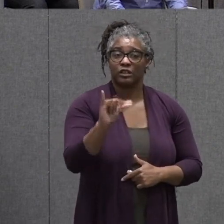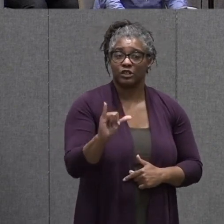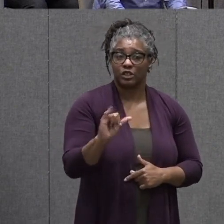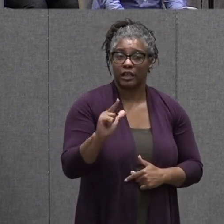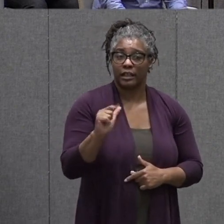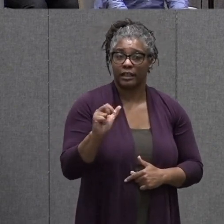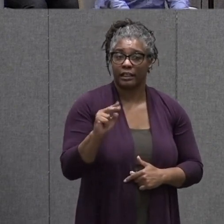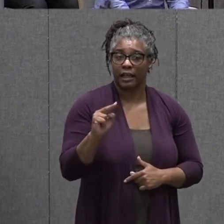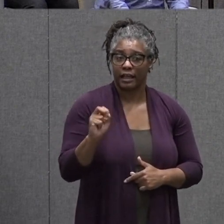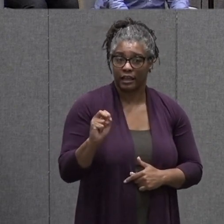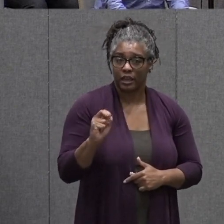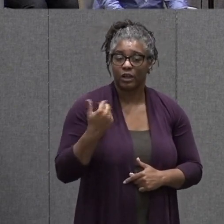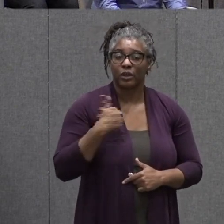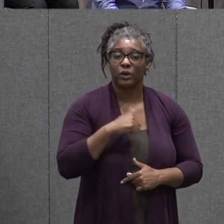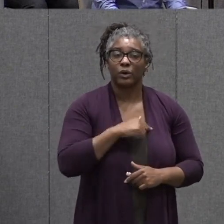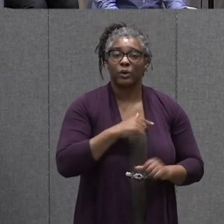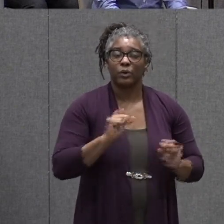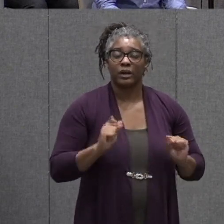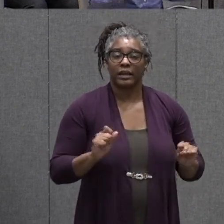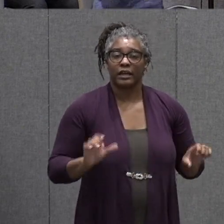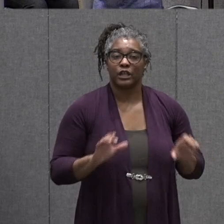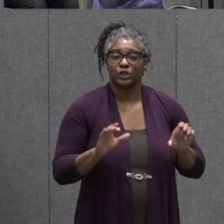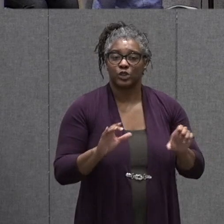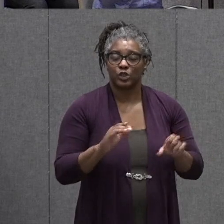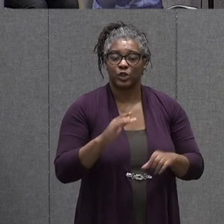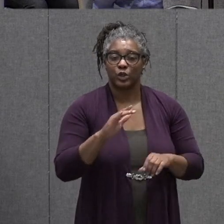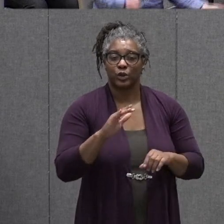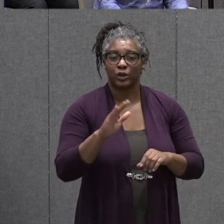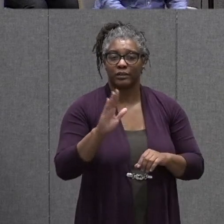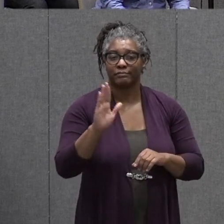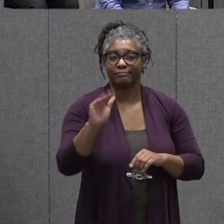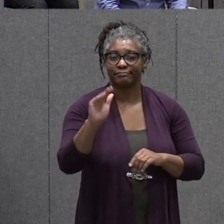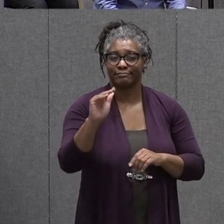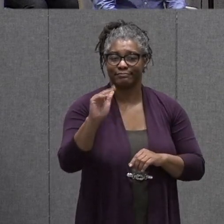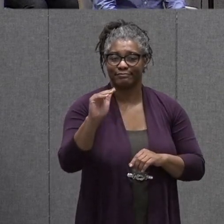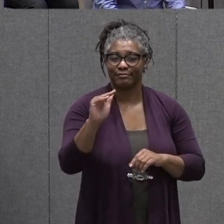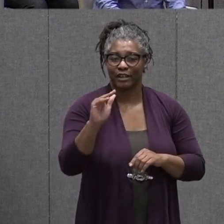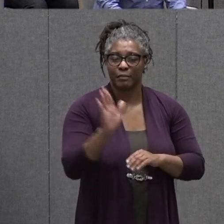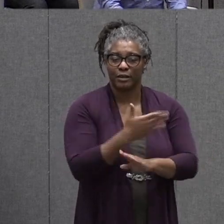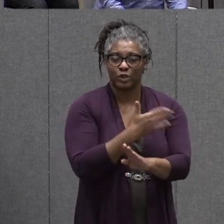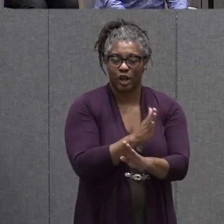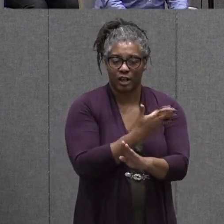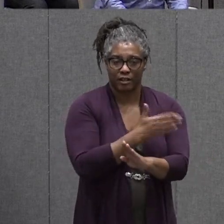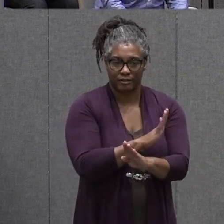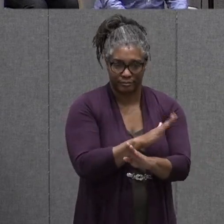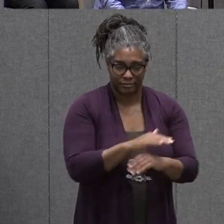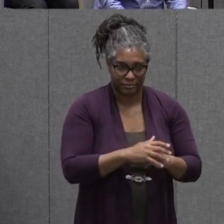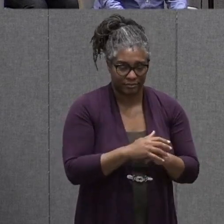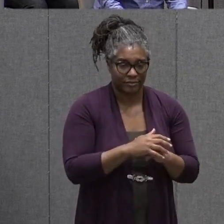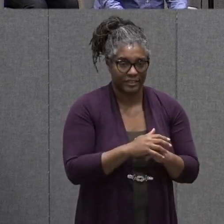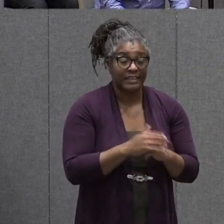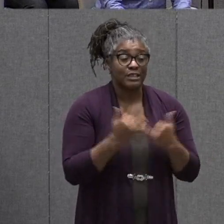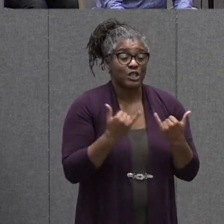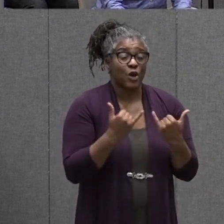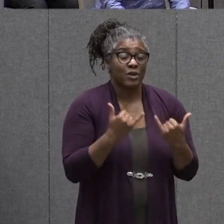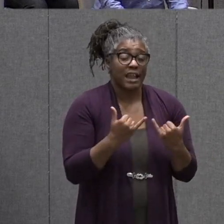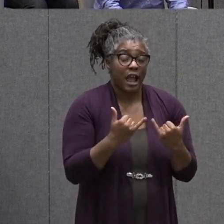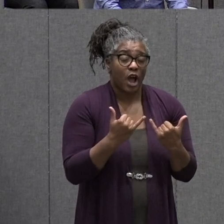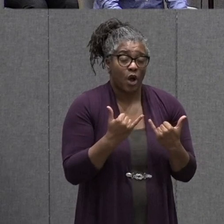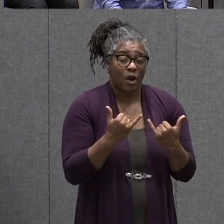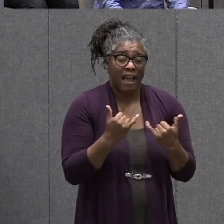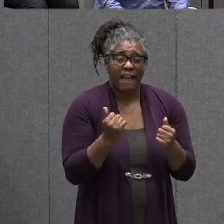do our goodbye song with a little bit of drumming too. Okay, so let's take all those things we've learned. We've talked